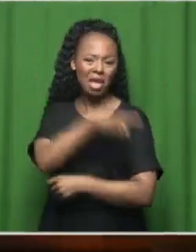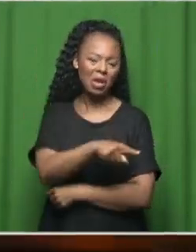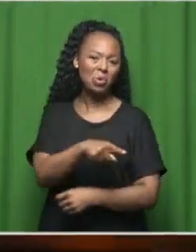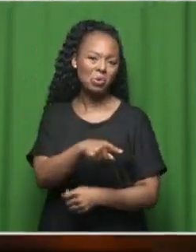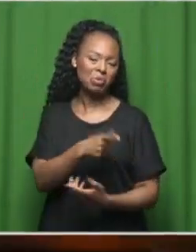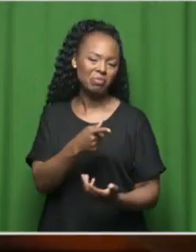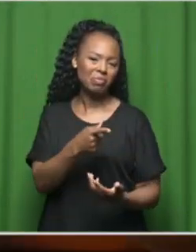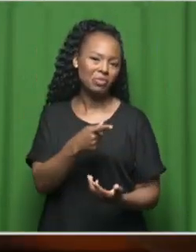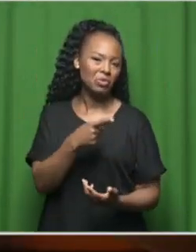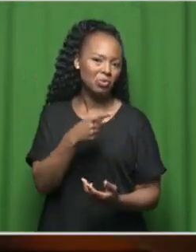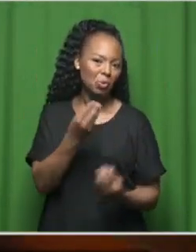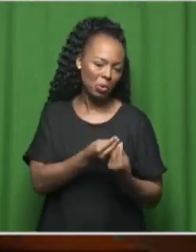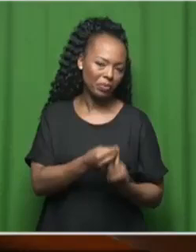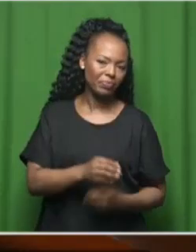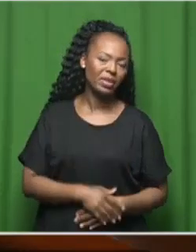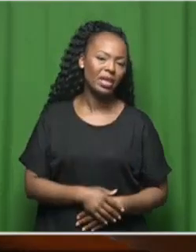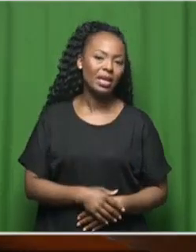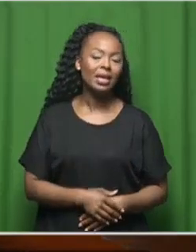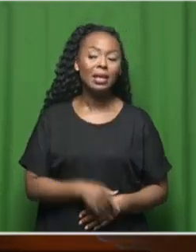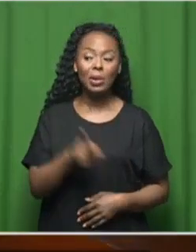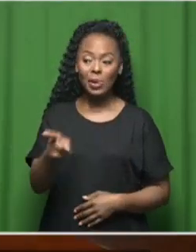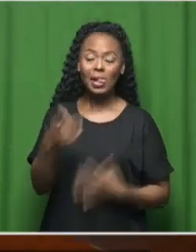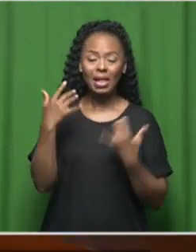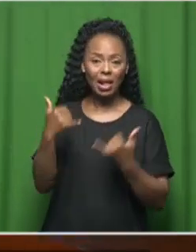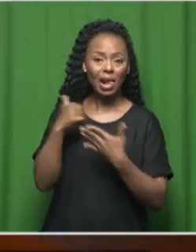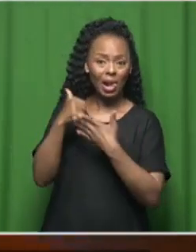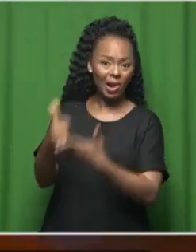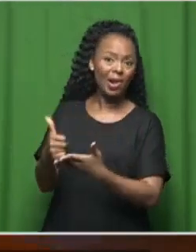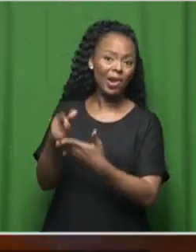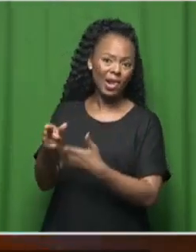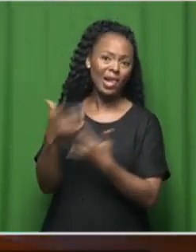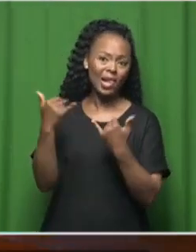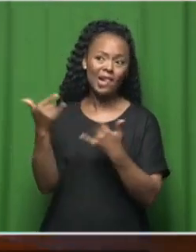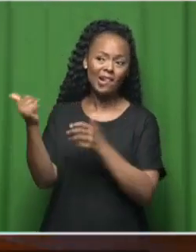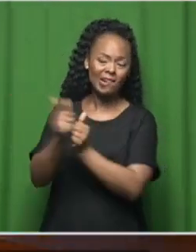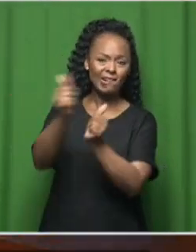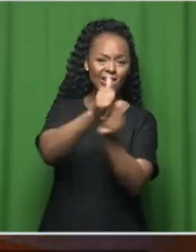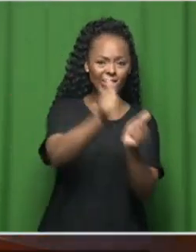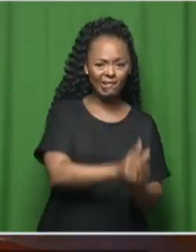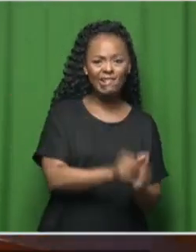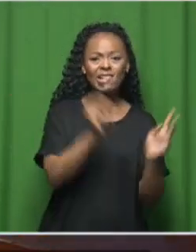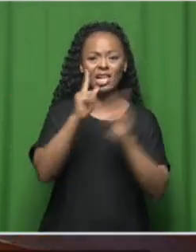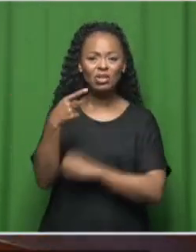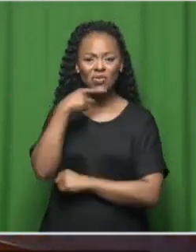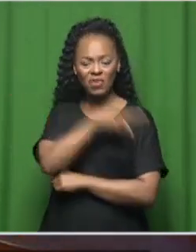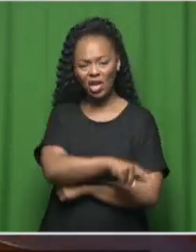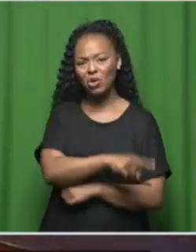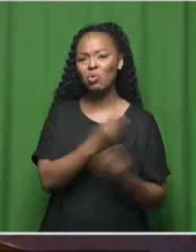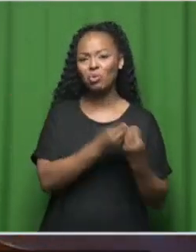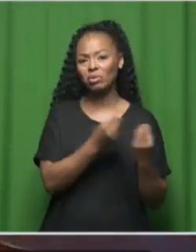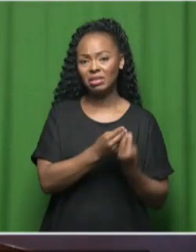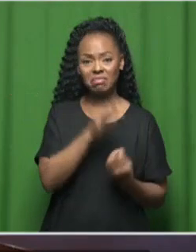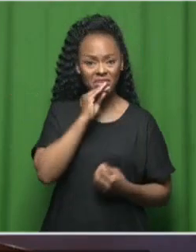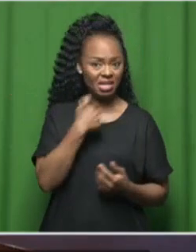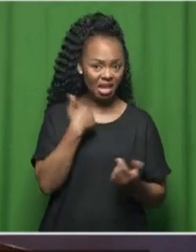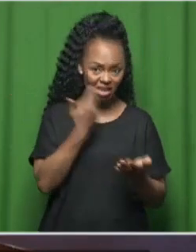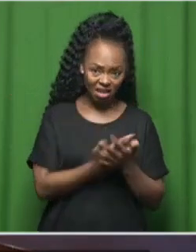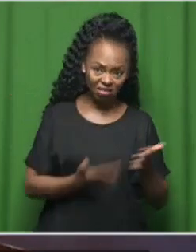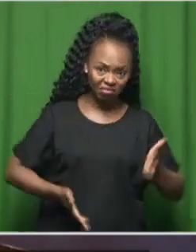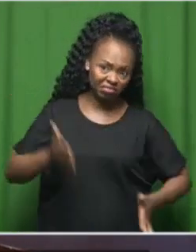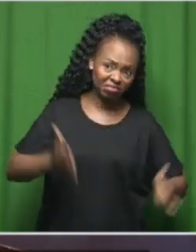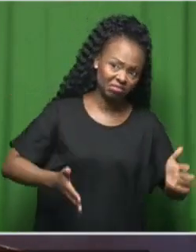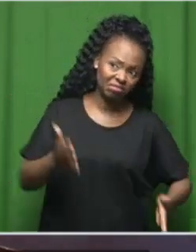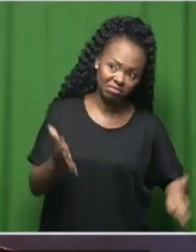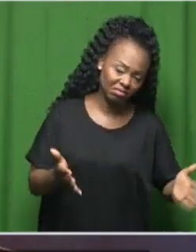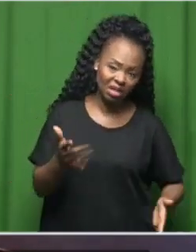help you as the designer and the brand owner, join the fight against counterfeiting? Can I go to the shops and